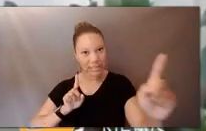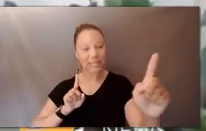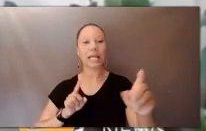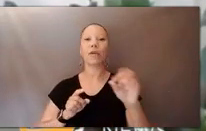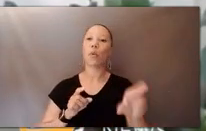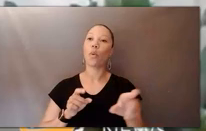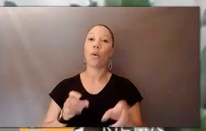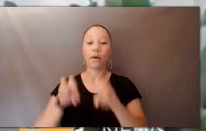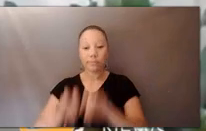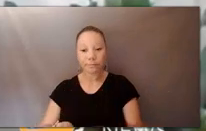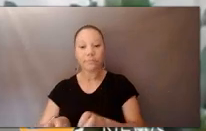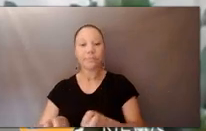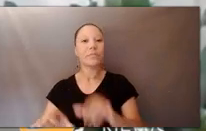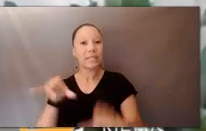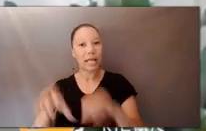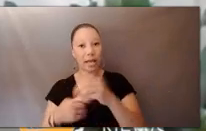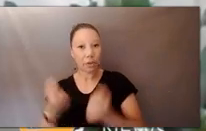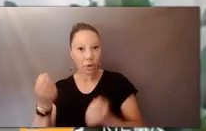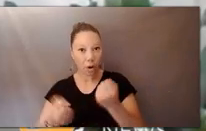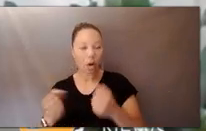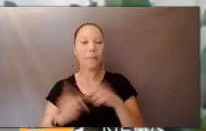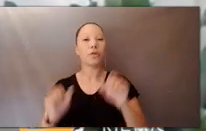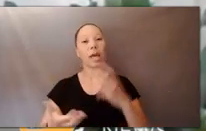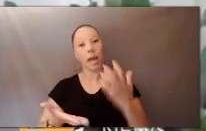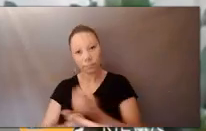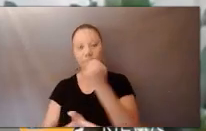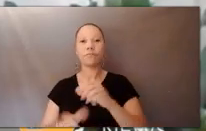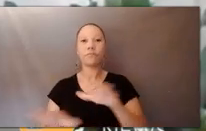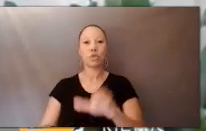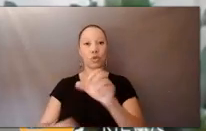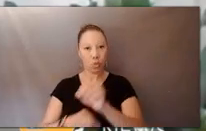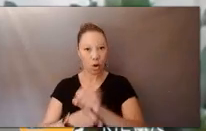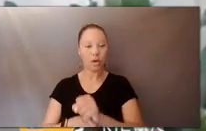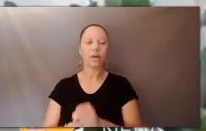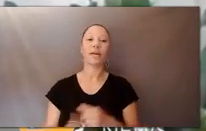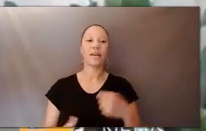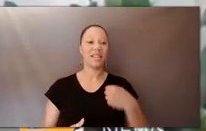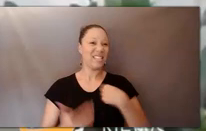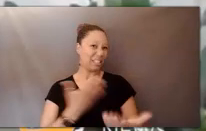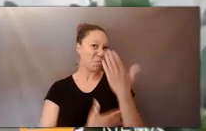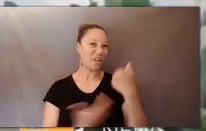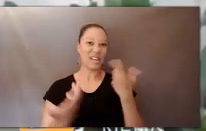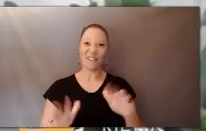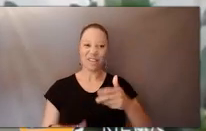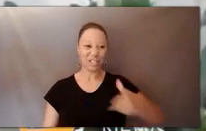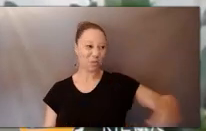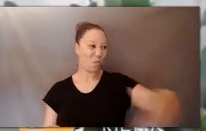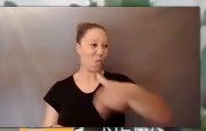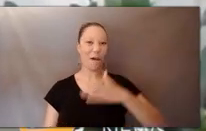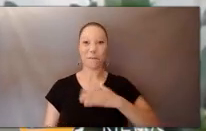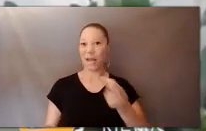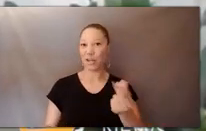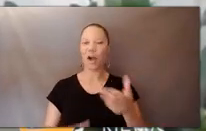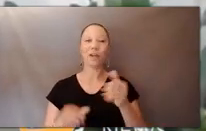in your car, but you can actually get some work done. Go for a walk with the dog. I know I walked my dog this morning. So if you're having a hard time